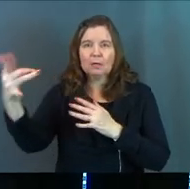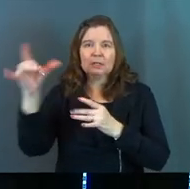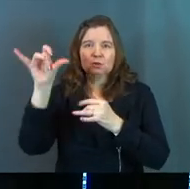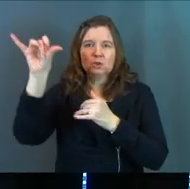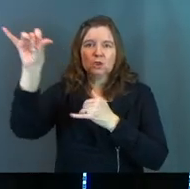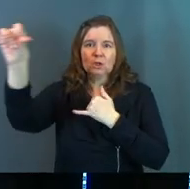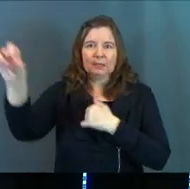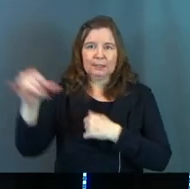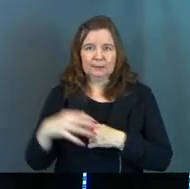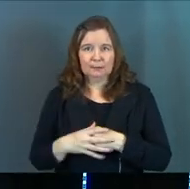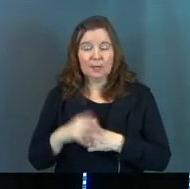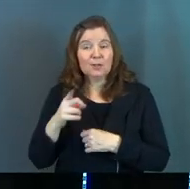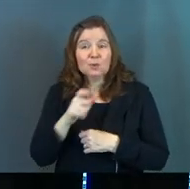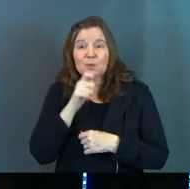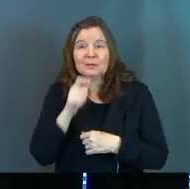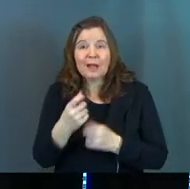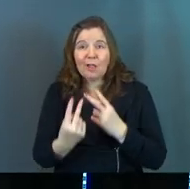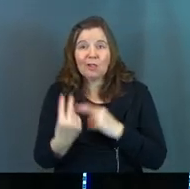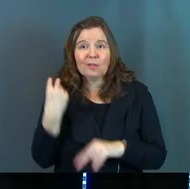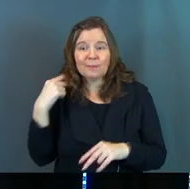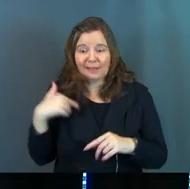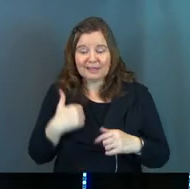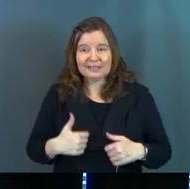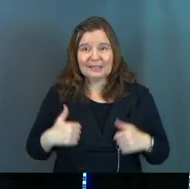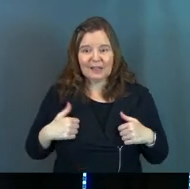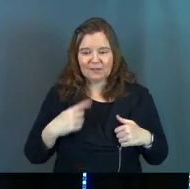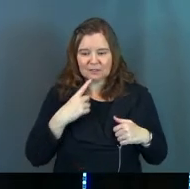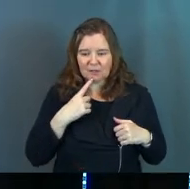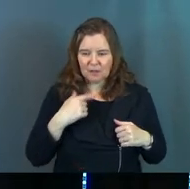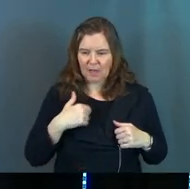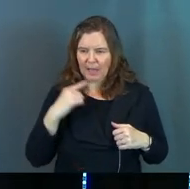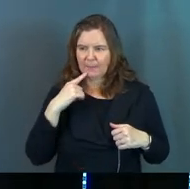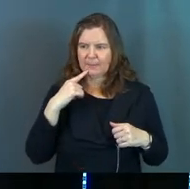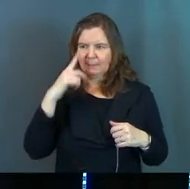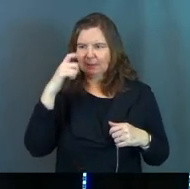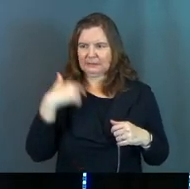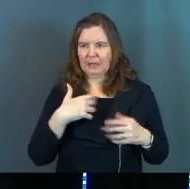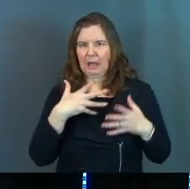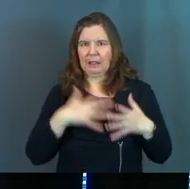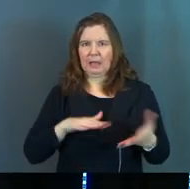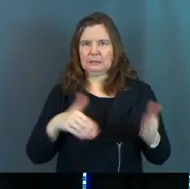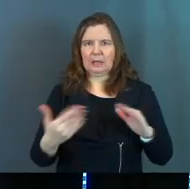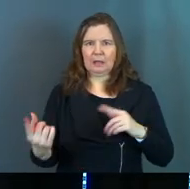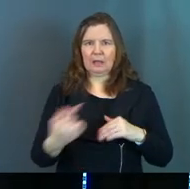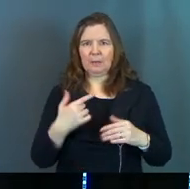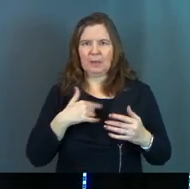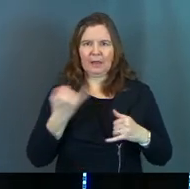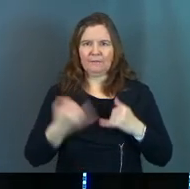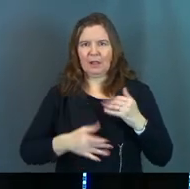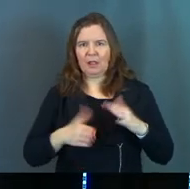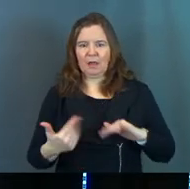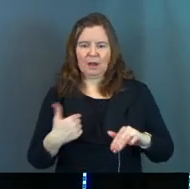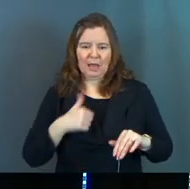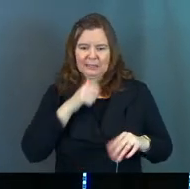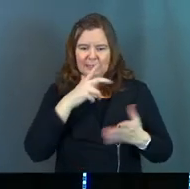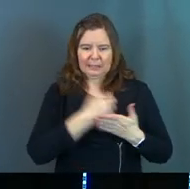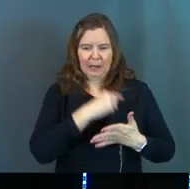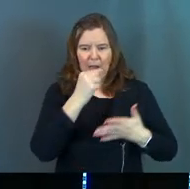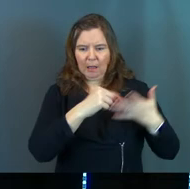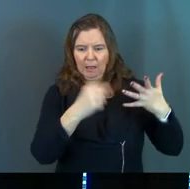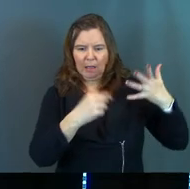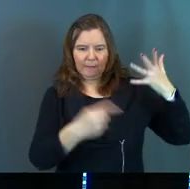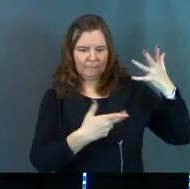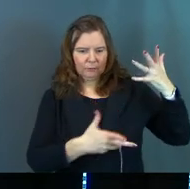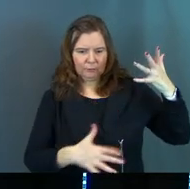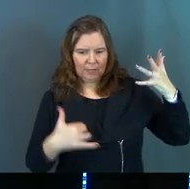into eternity. And you will not look back at this life and say, I missed out because I let death come like a finish line and I didn't get all